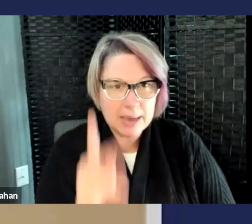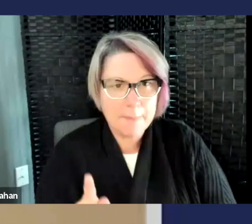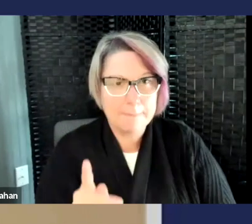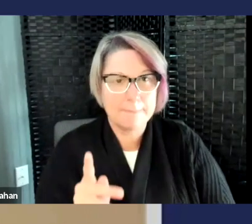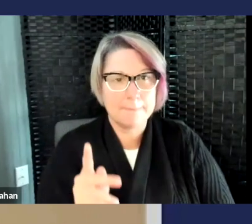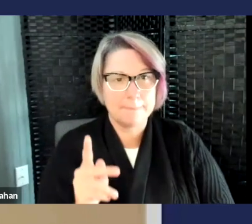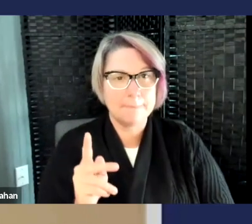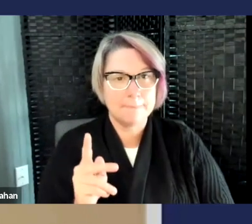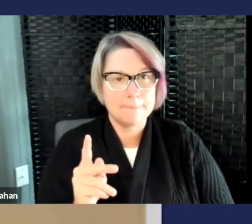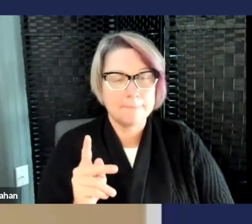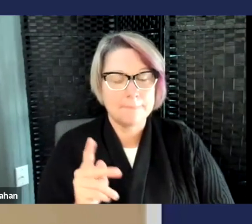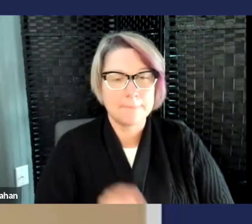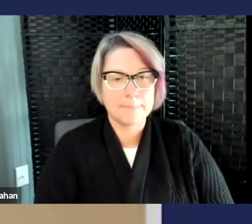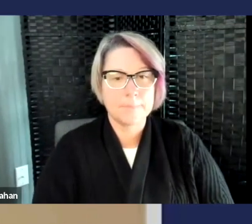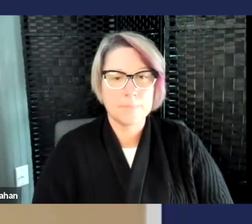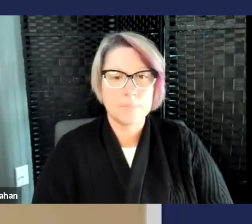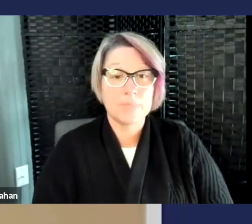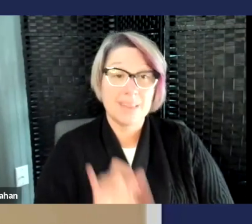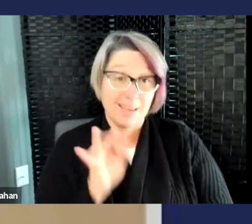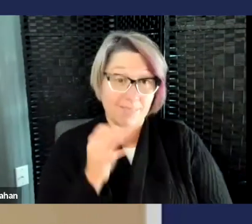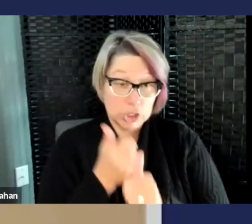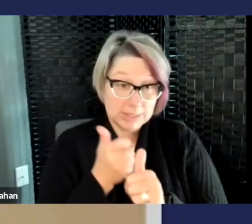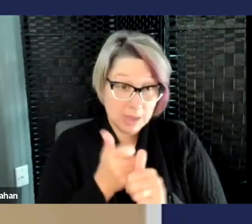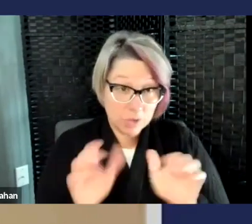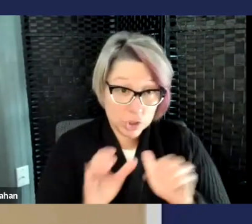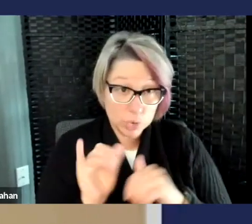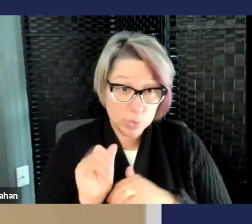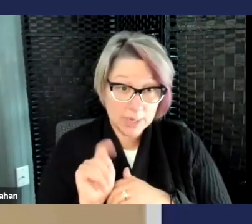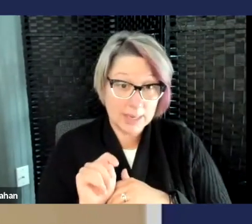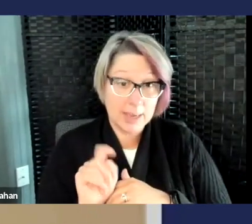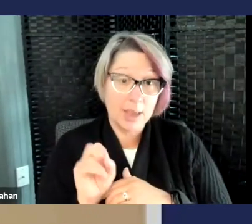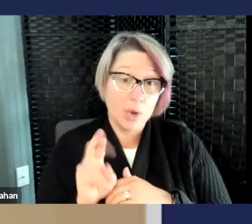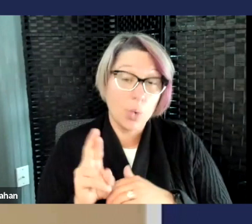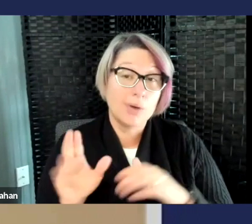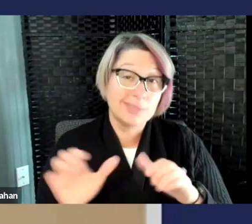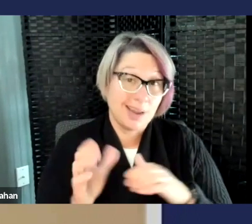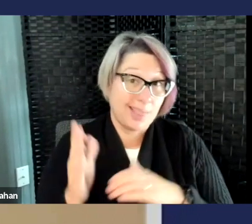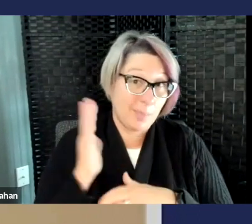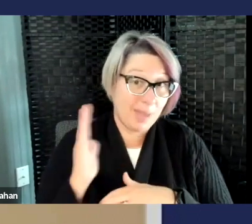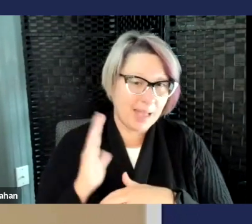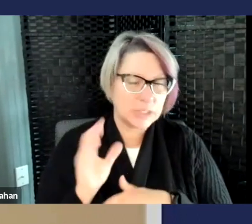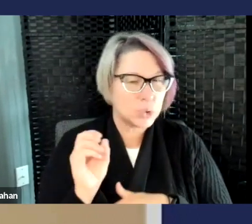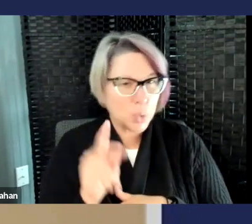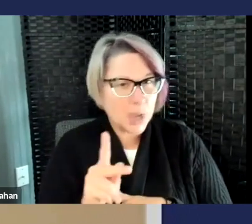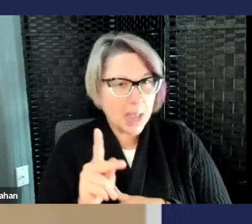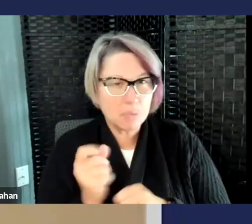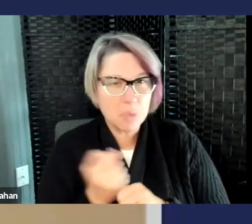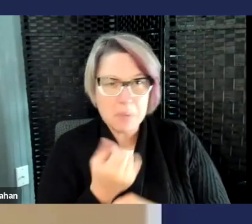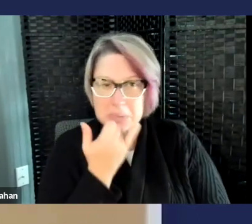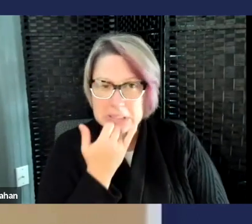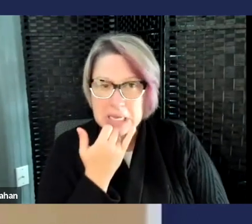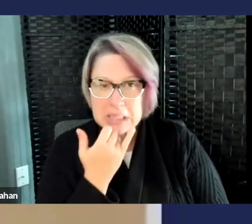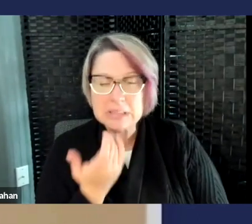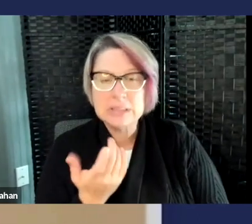okay? And then if you yourself are doing this or have done it in the past, it's okay. We all make mistakes,